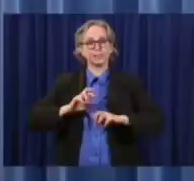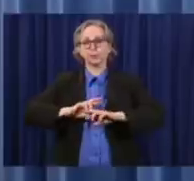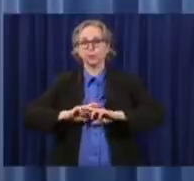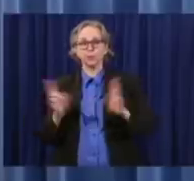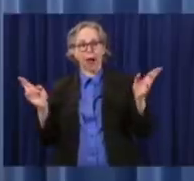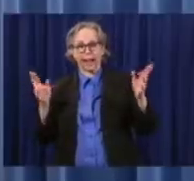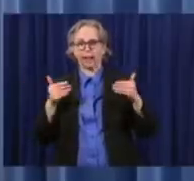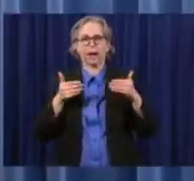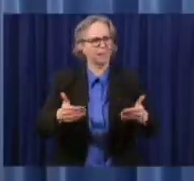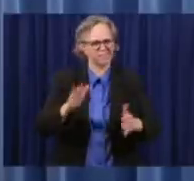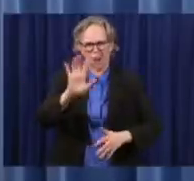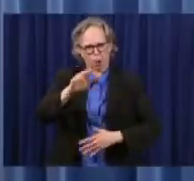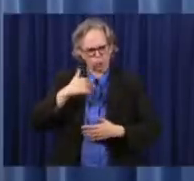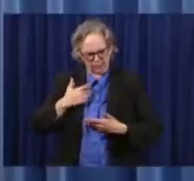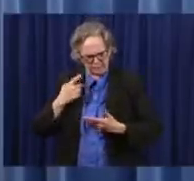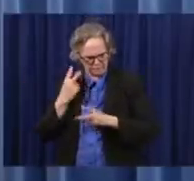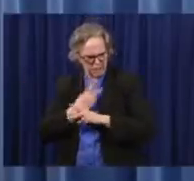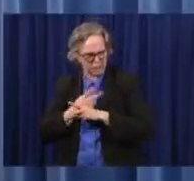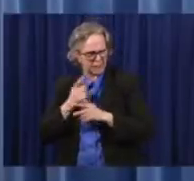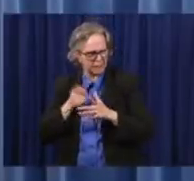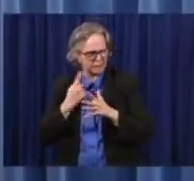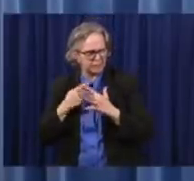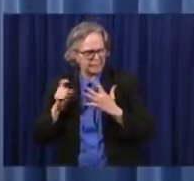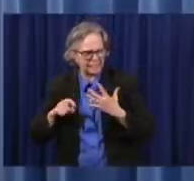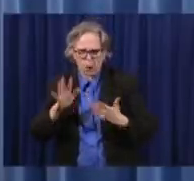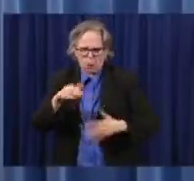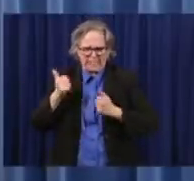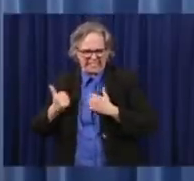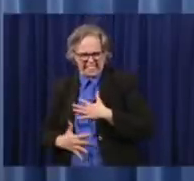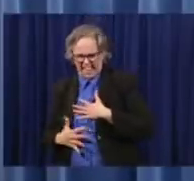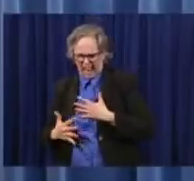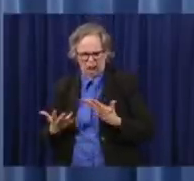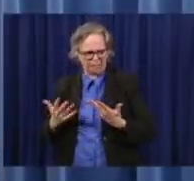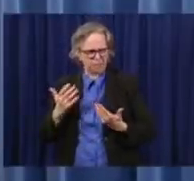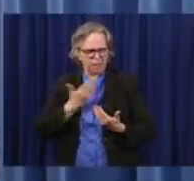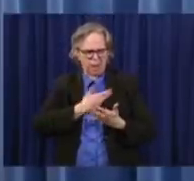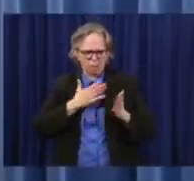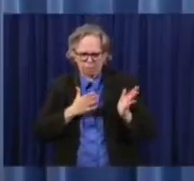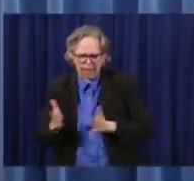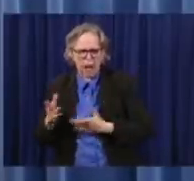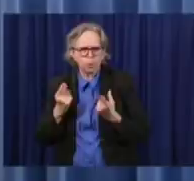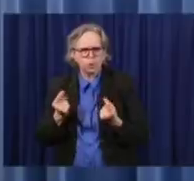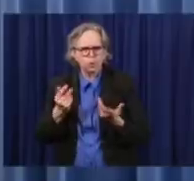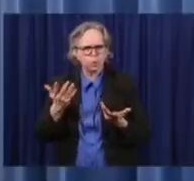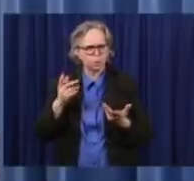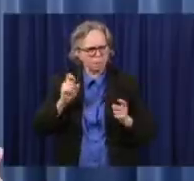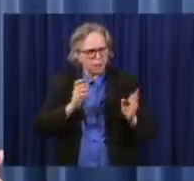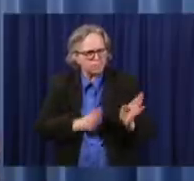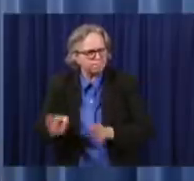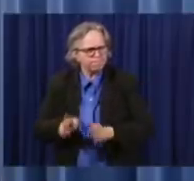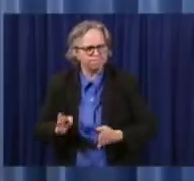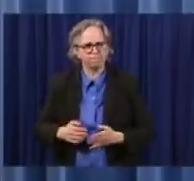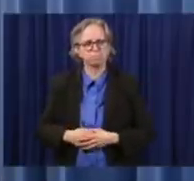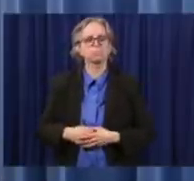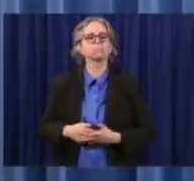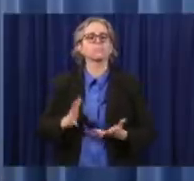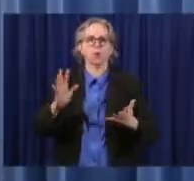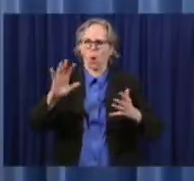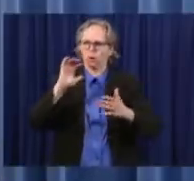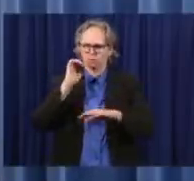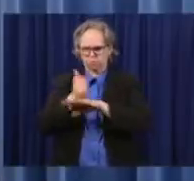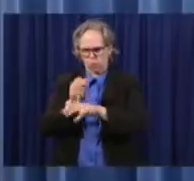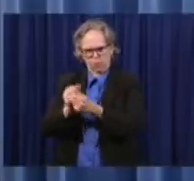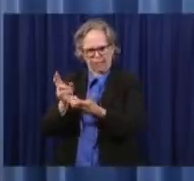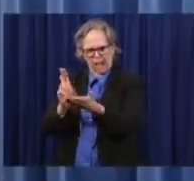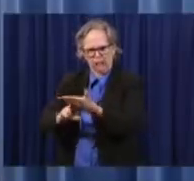going. And that would be a very scary thing for me as governor. But having a contract with a reputable company that